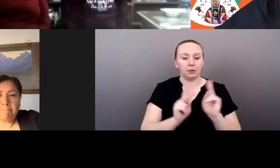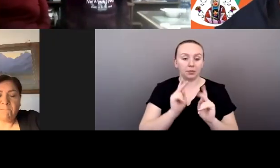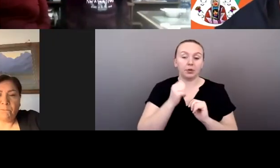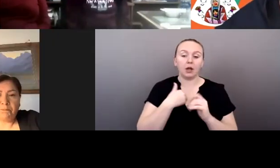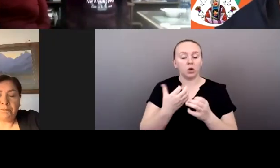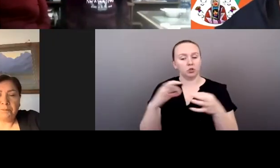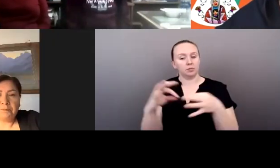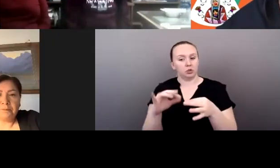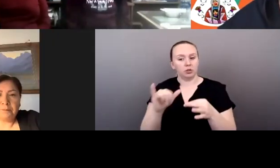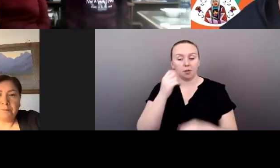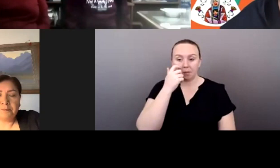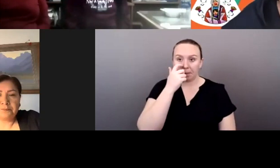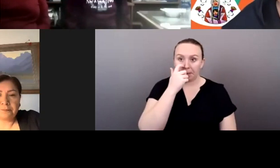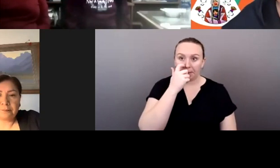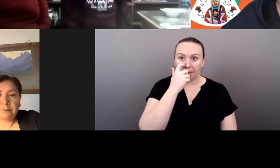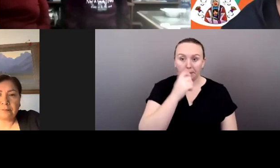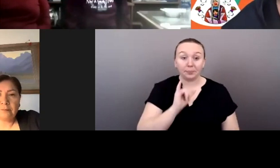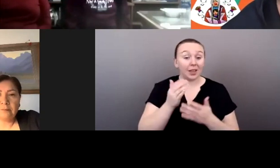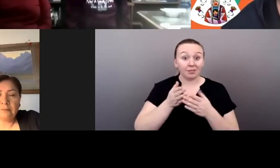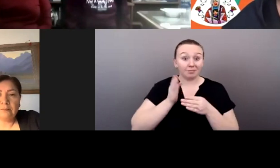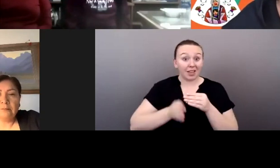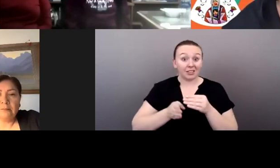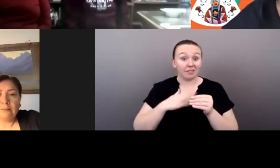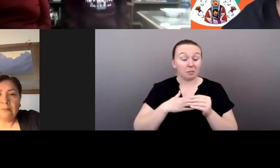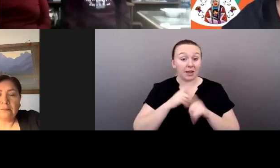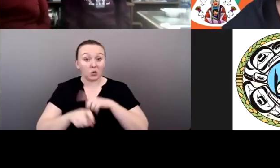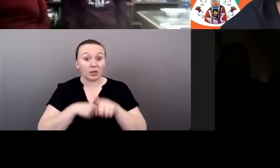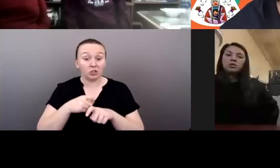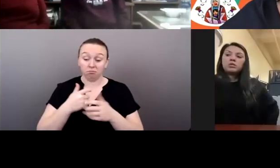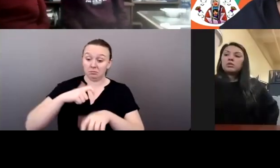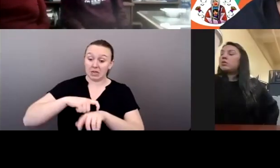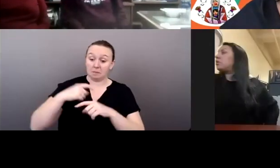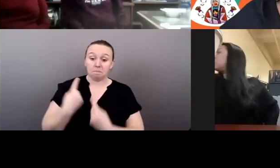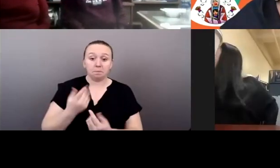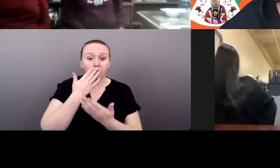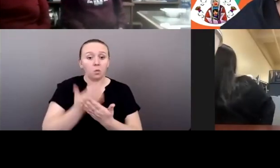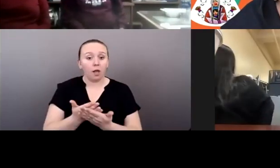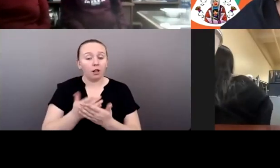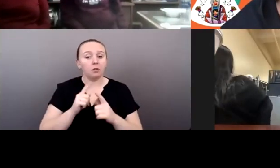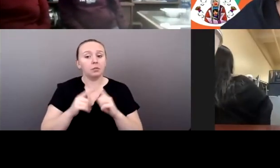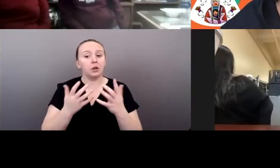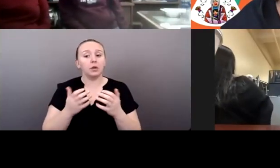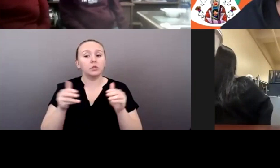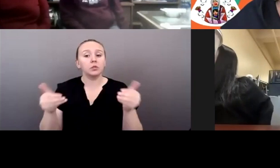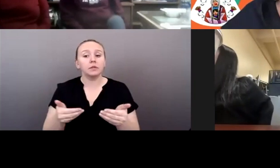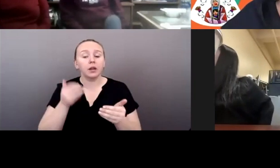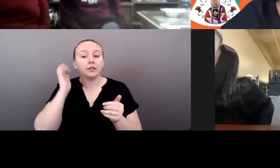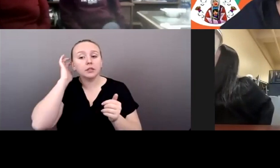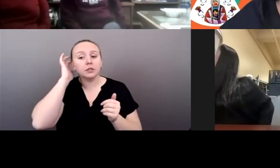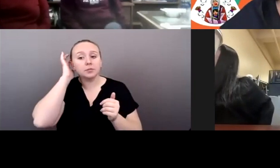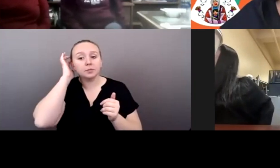if those were, that's the end of my questions and we're actually doing very well for time, but I want to invite, um,